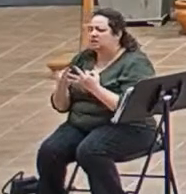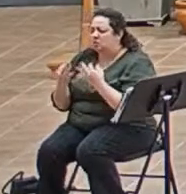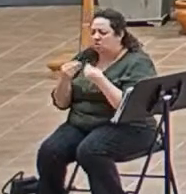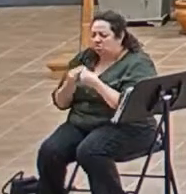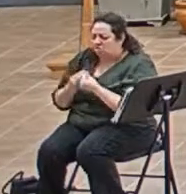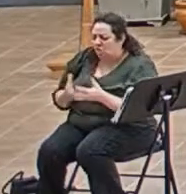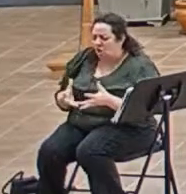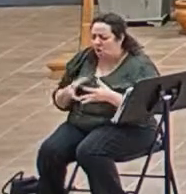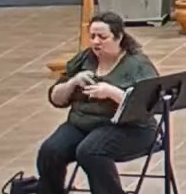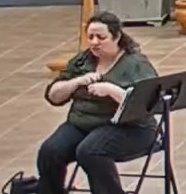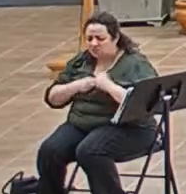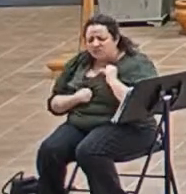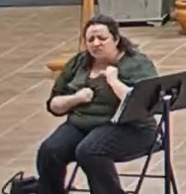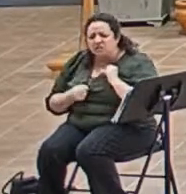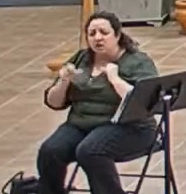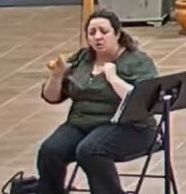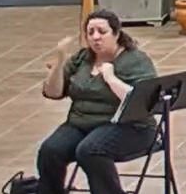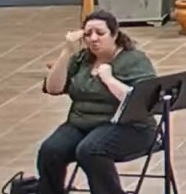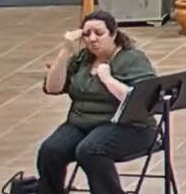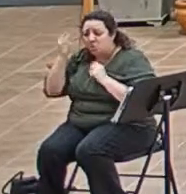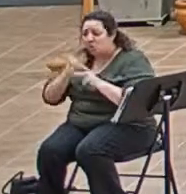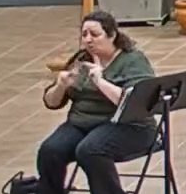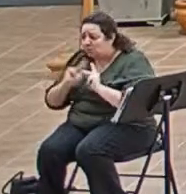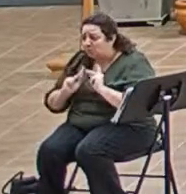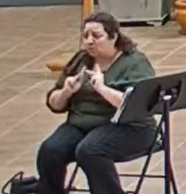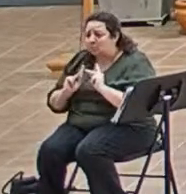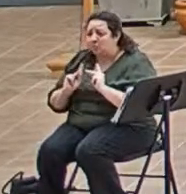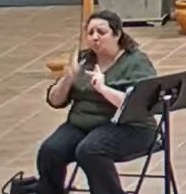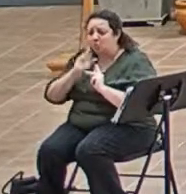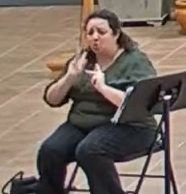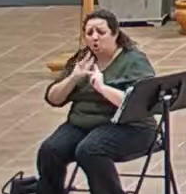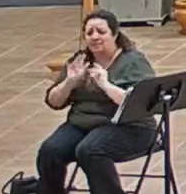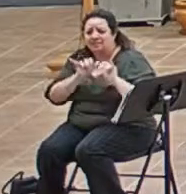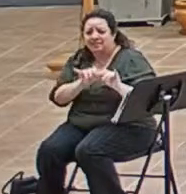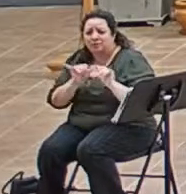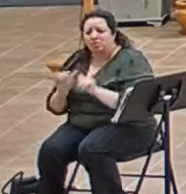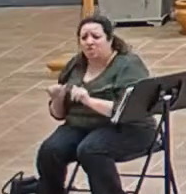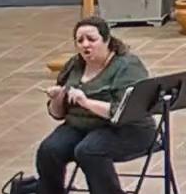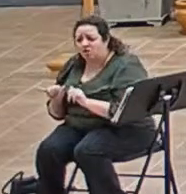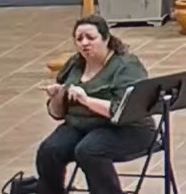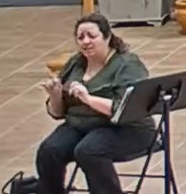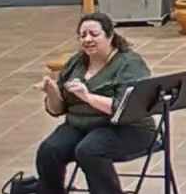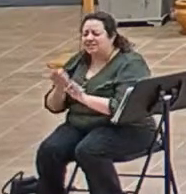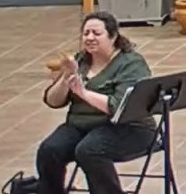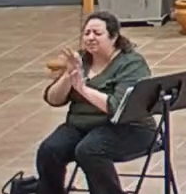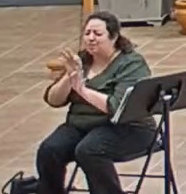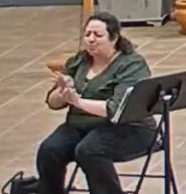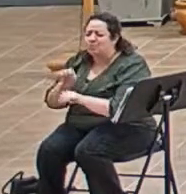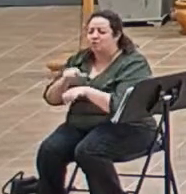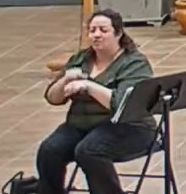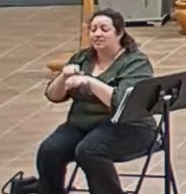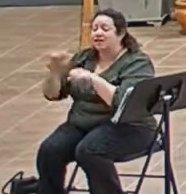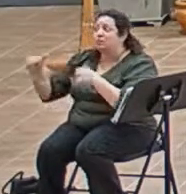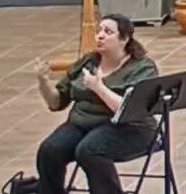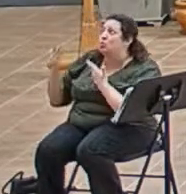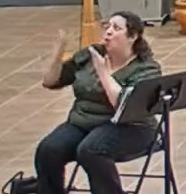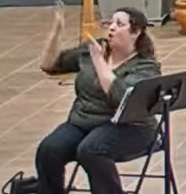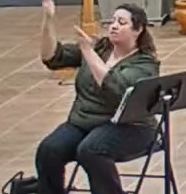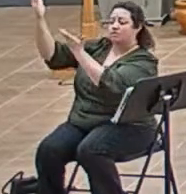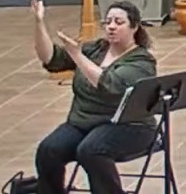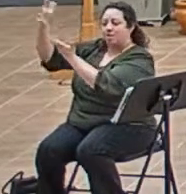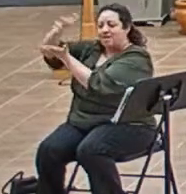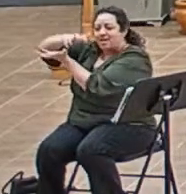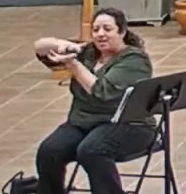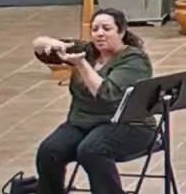people who are doing that. It is the perfect time to offer that up and combine it with Christ's Paschal